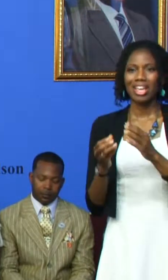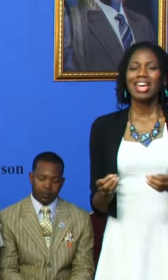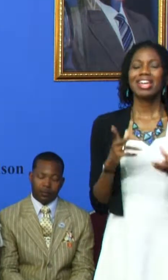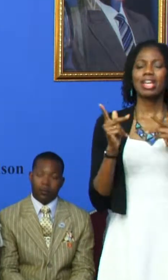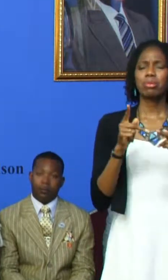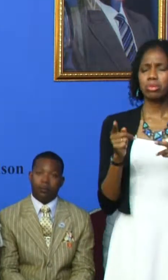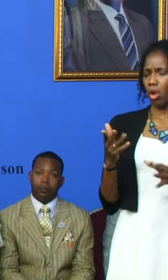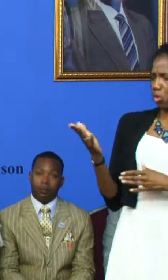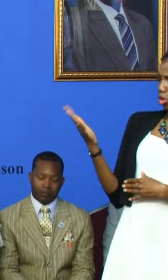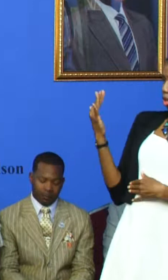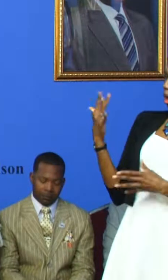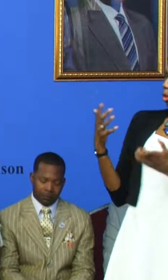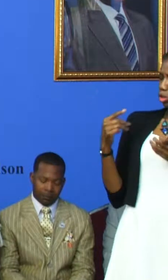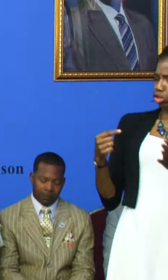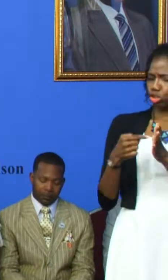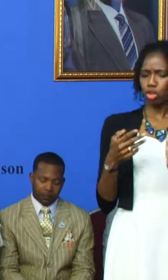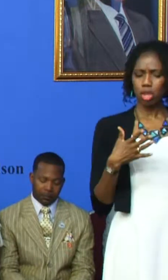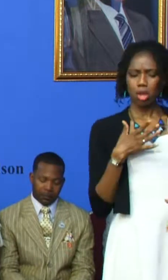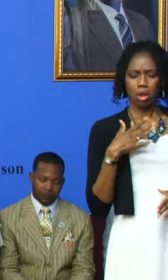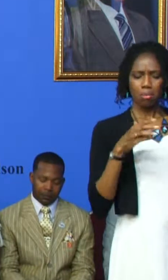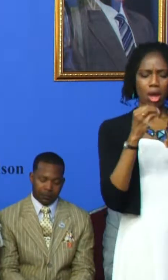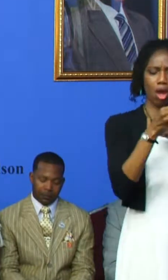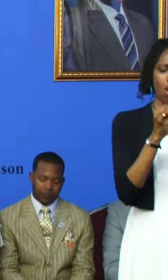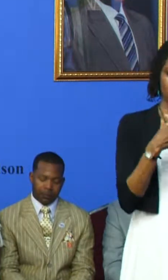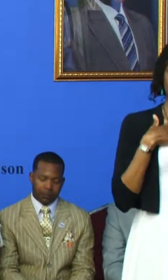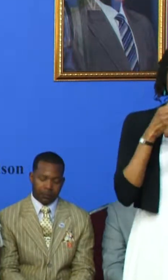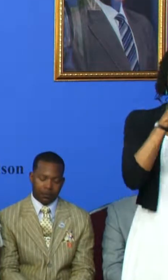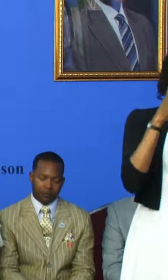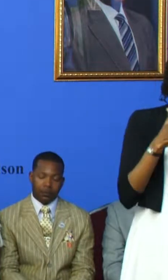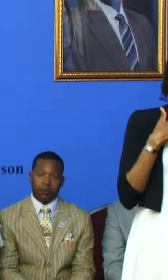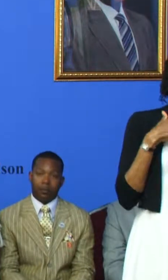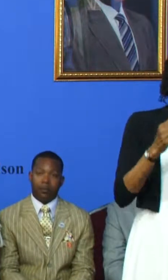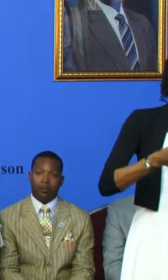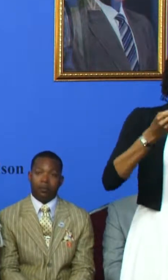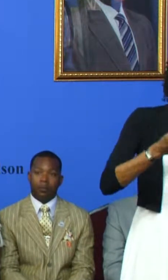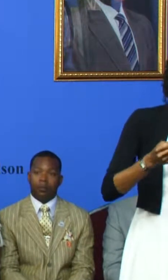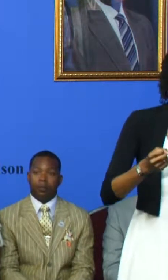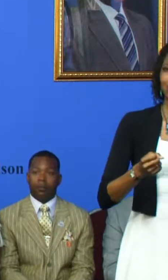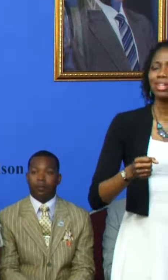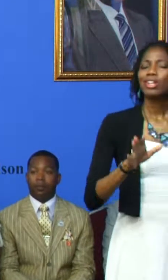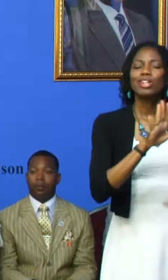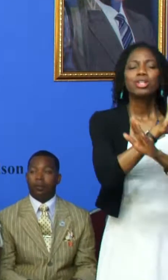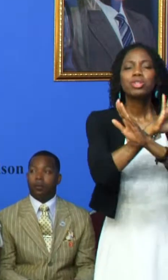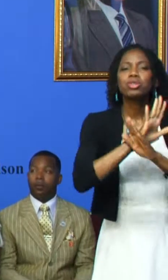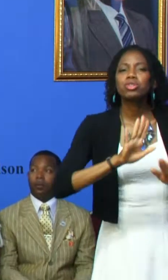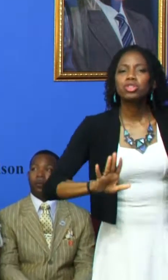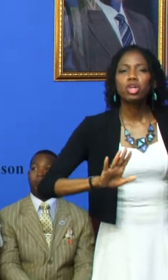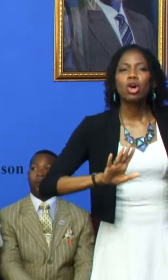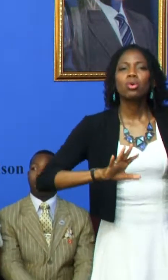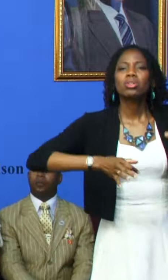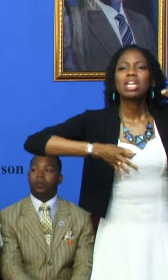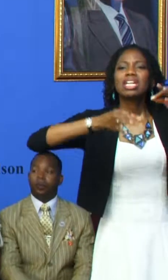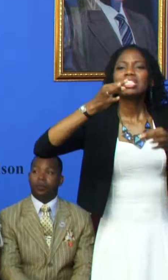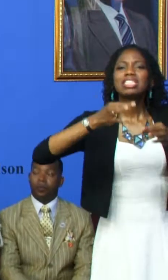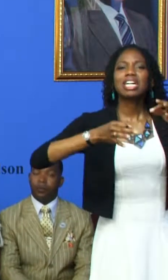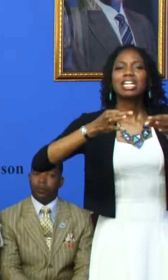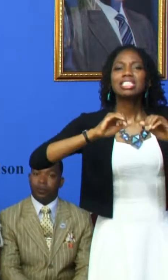my house. Show you my car. You don't judge the leadership of a